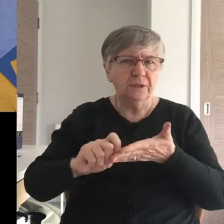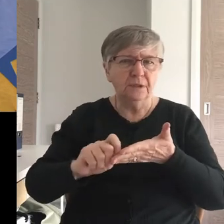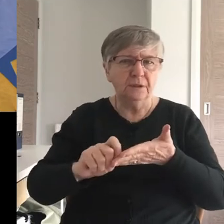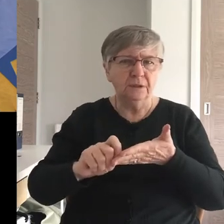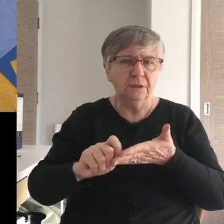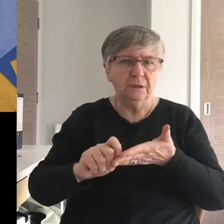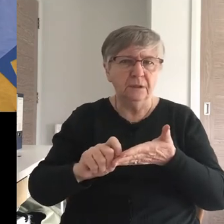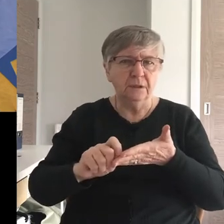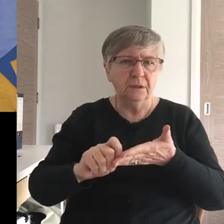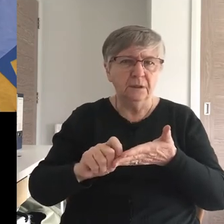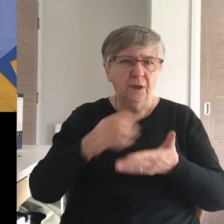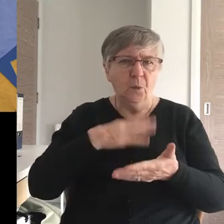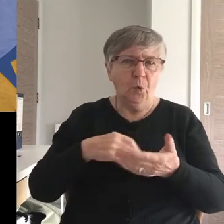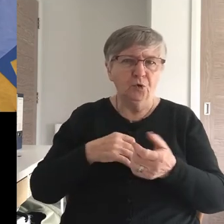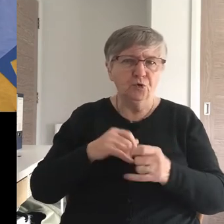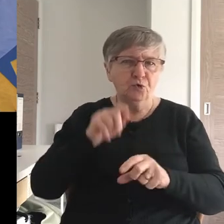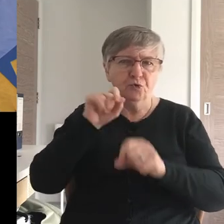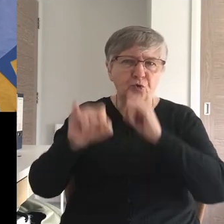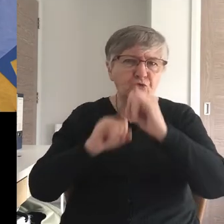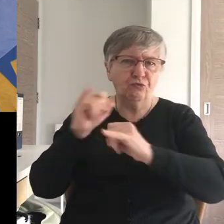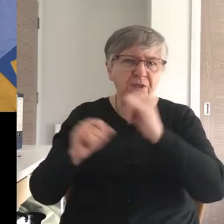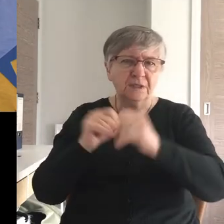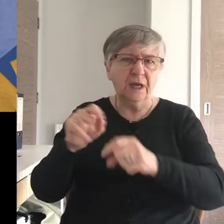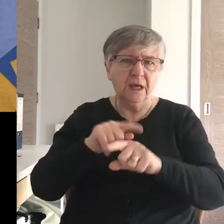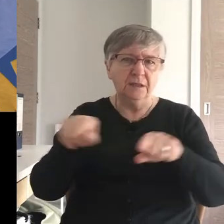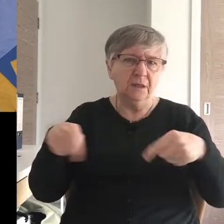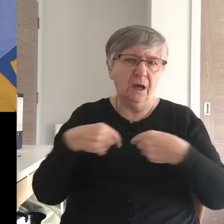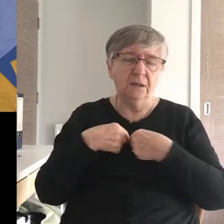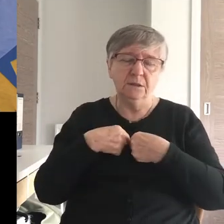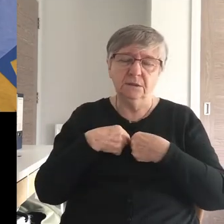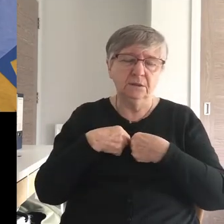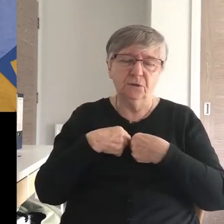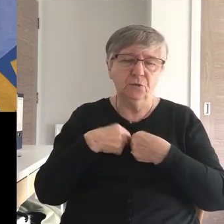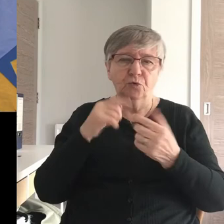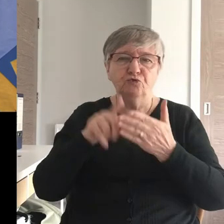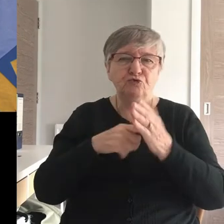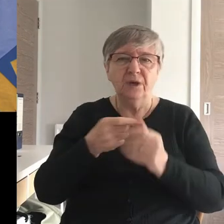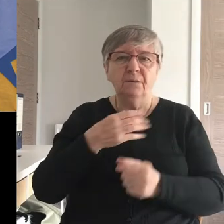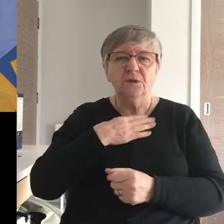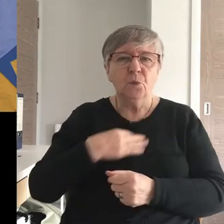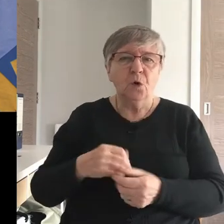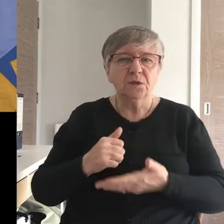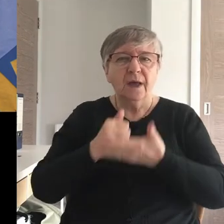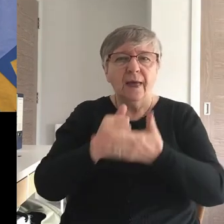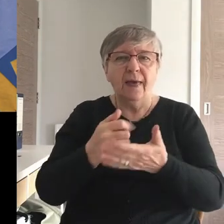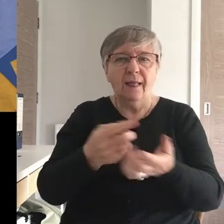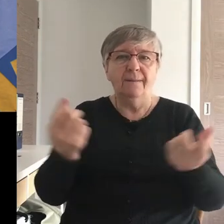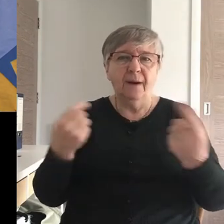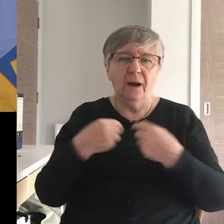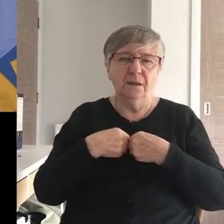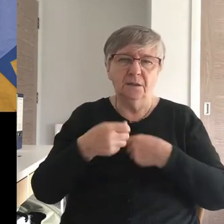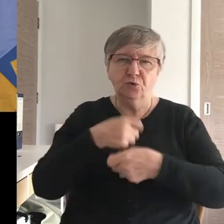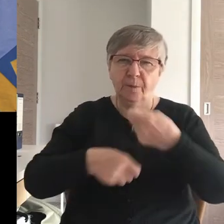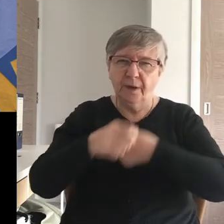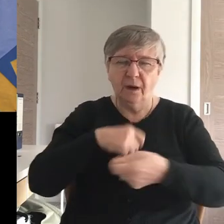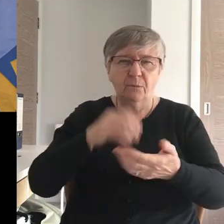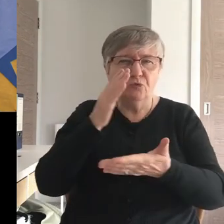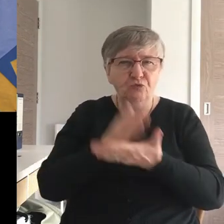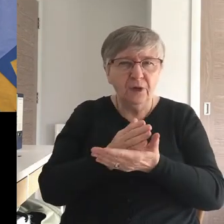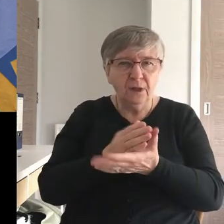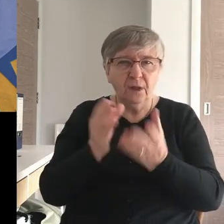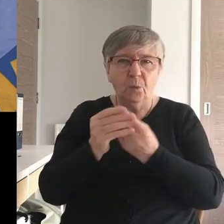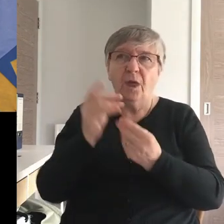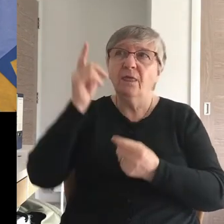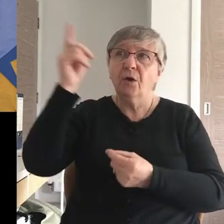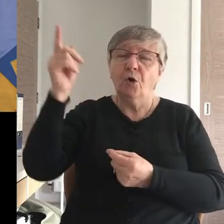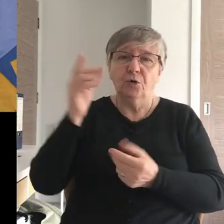He wants to get at us so much as he wants to Help us to be real and be real with God